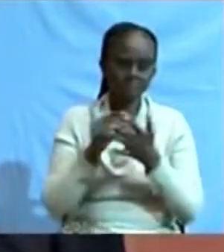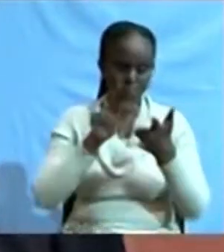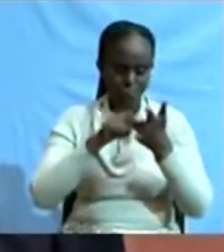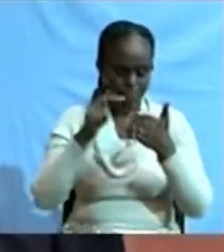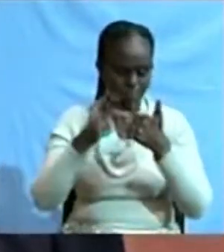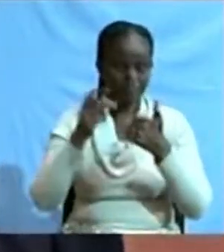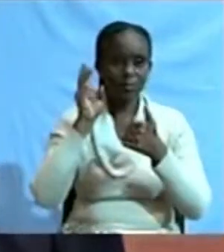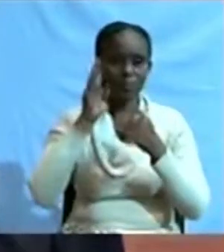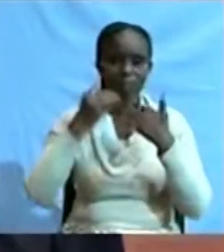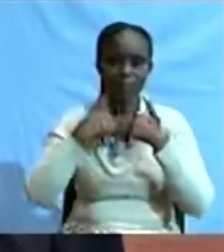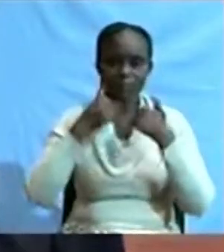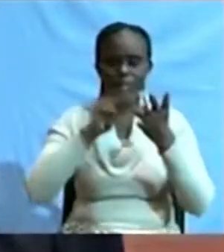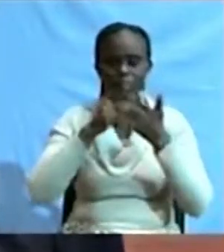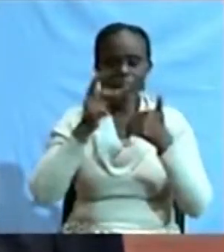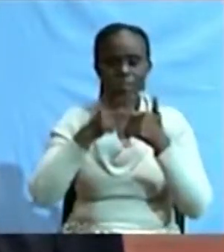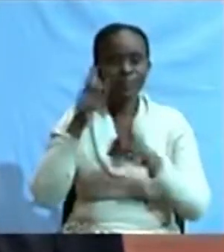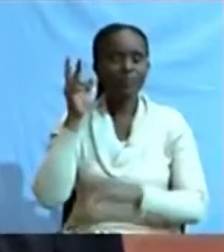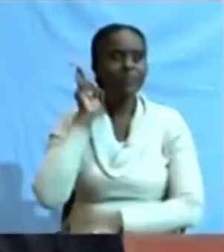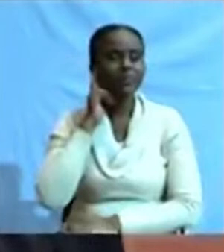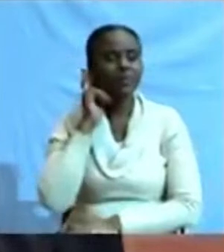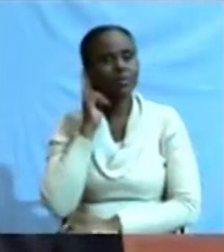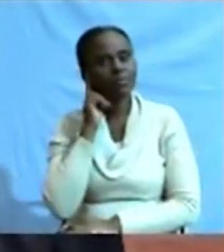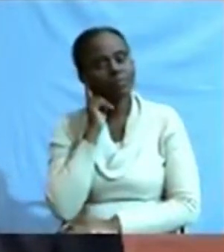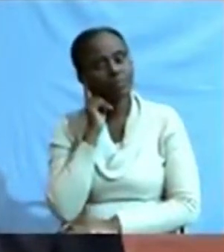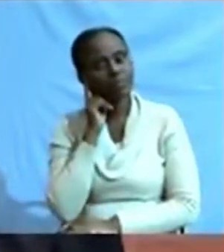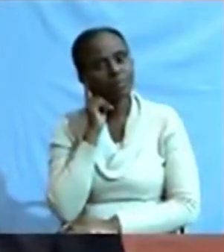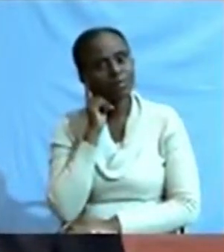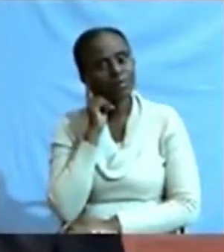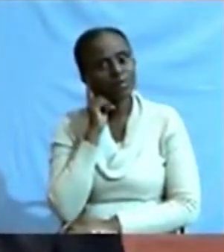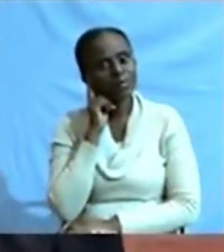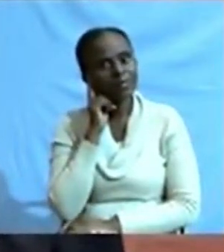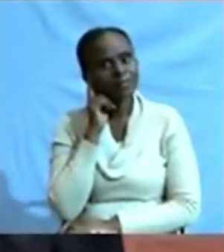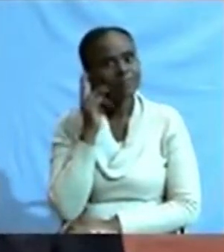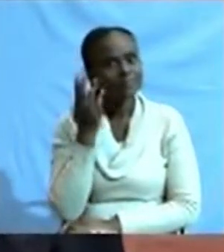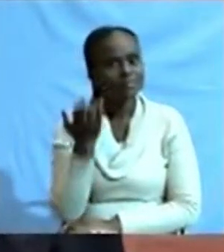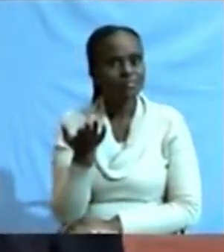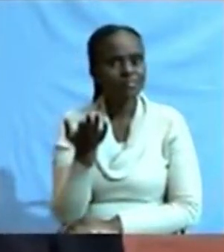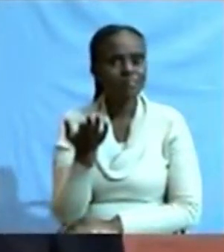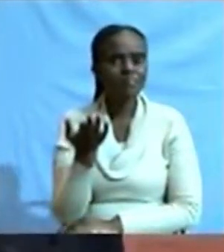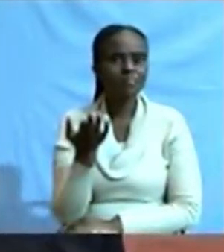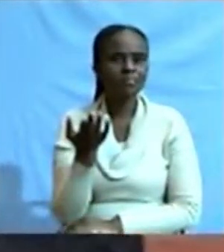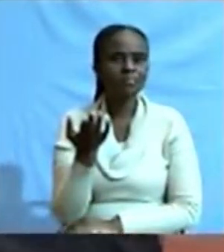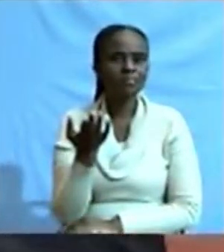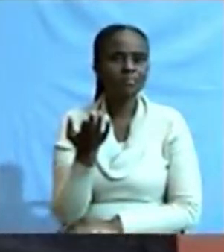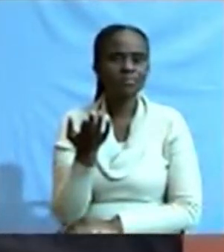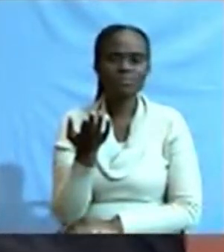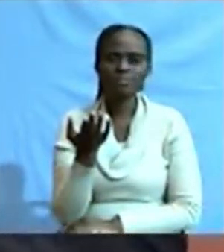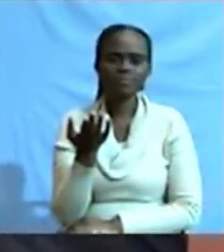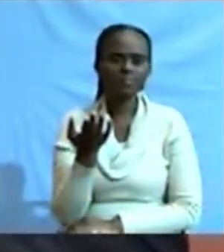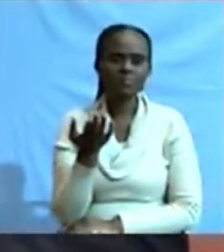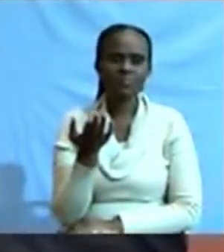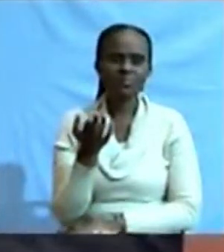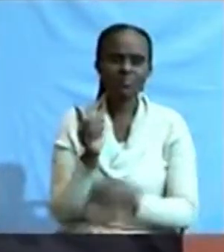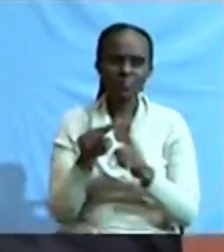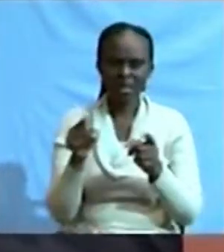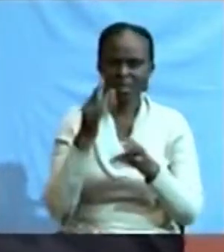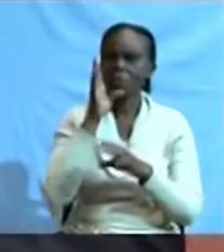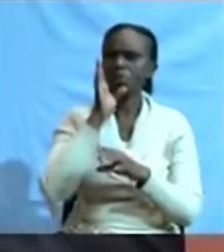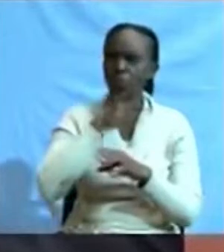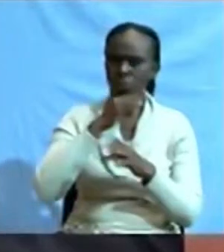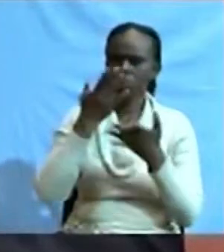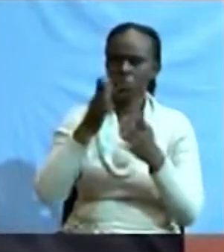programs on radio, we'll be doing this. But you did those programs